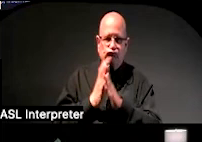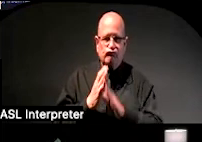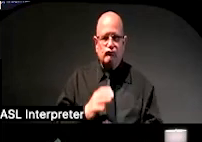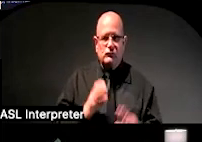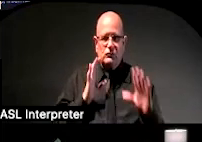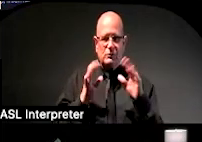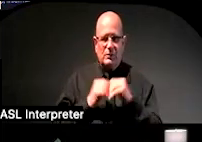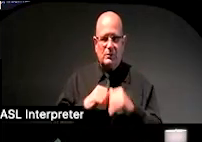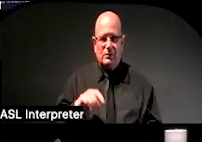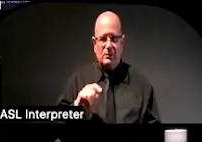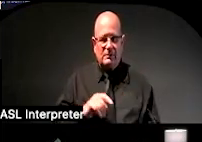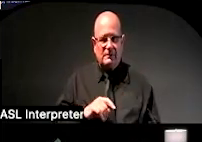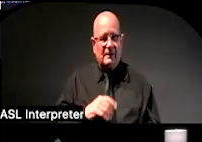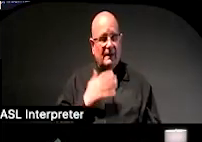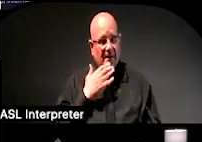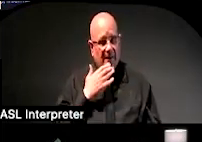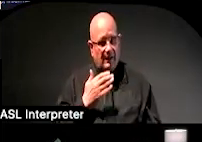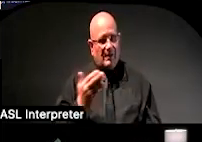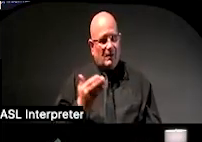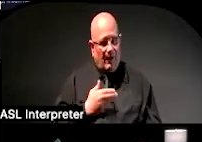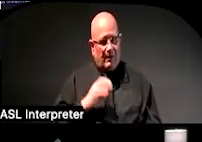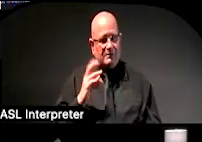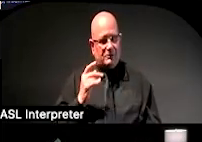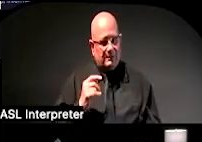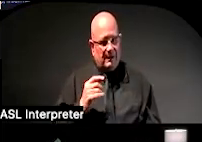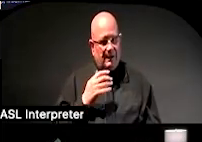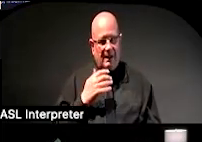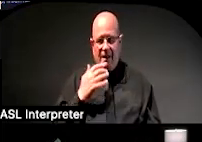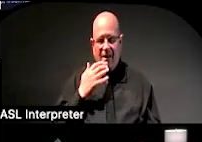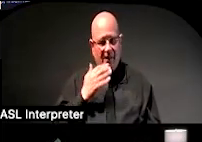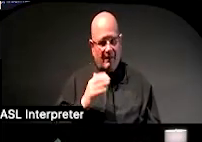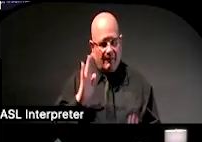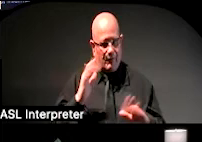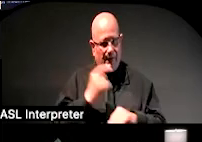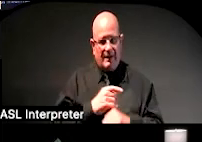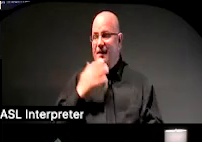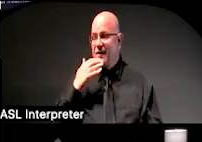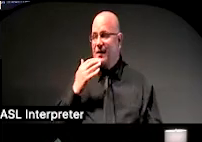communicating. Thank you. Welcome to Chattanooga. Thank you. Hope you have a great stay. Thank you.